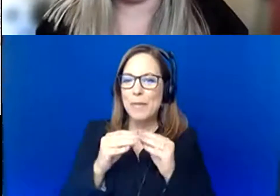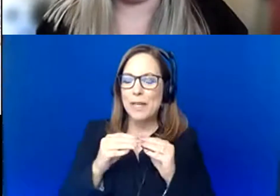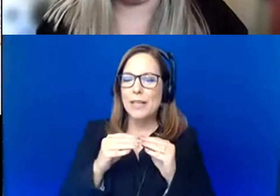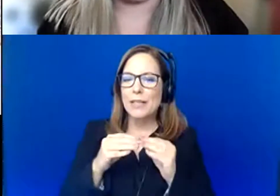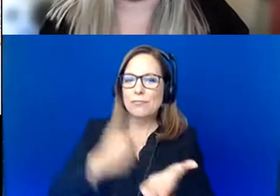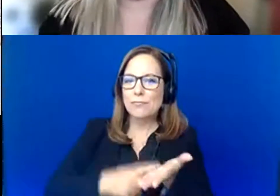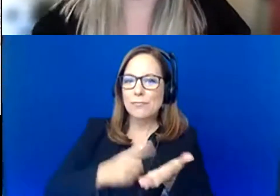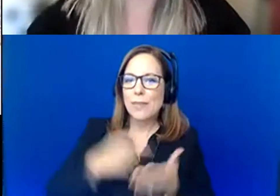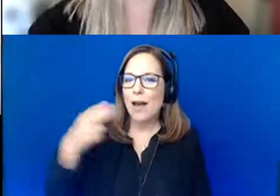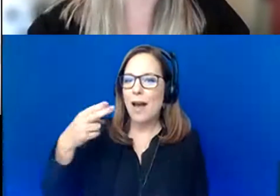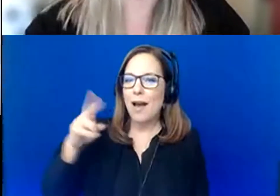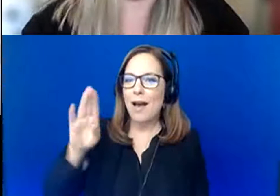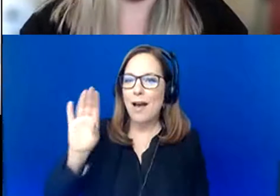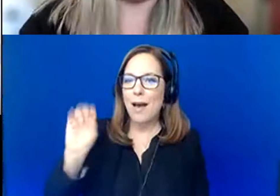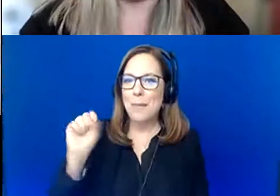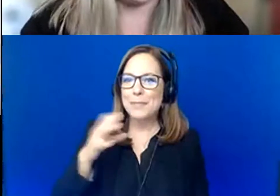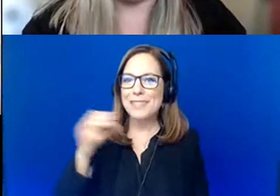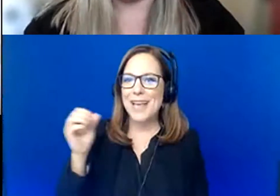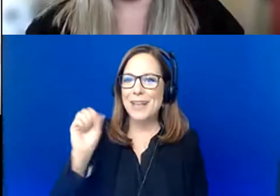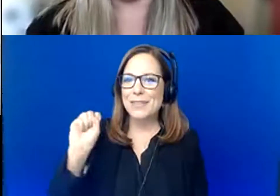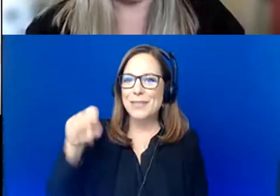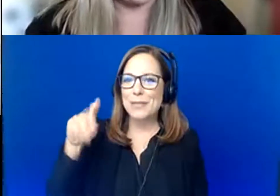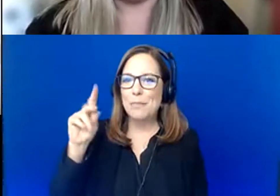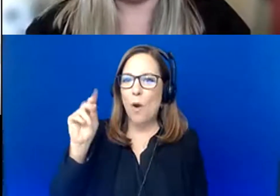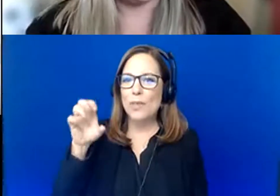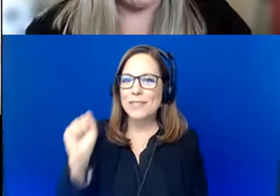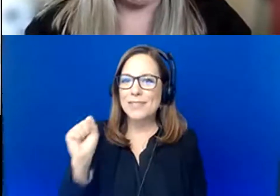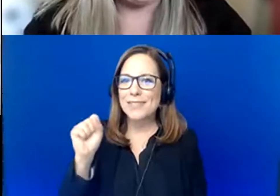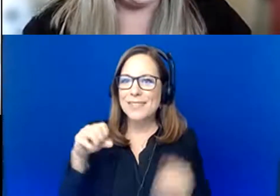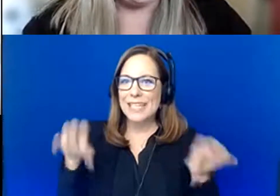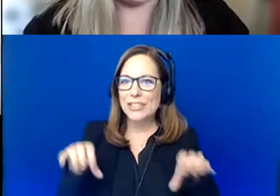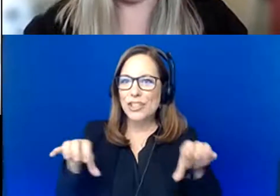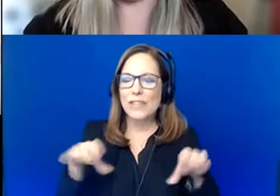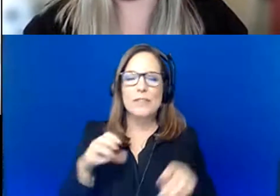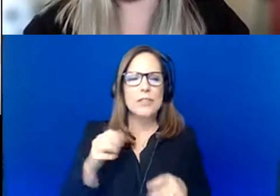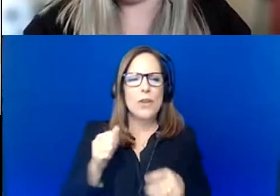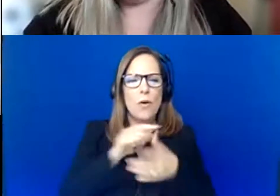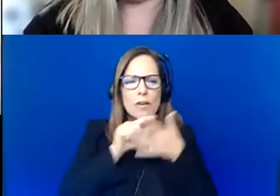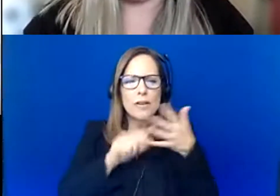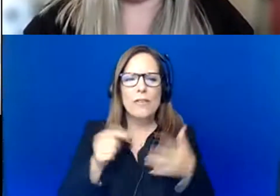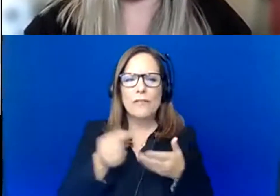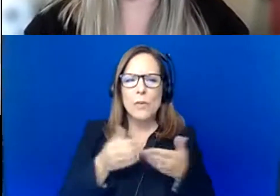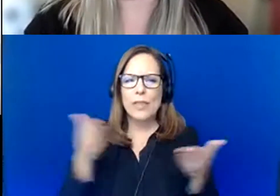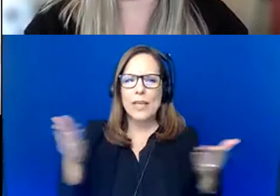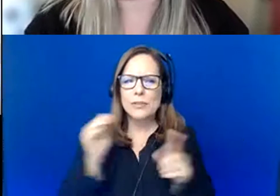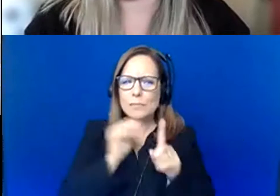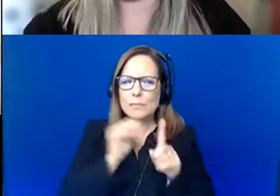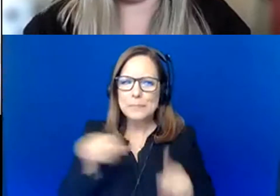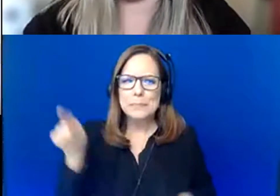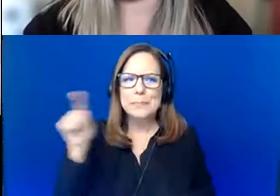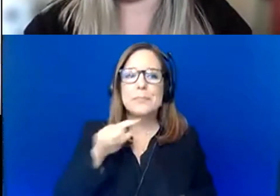Spokes initiative. A couple of logistics items before I pass it off. Participants will be muted